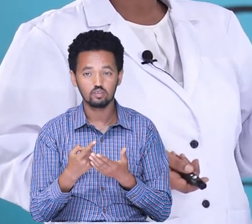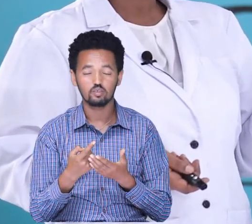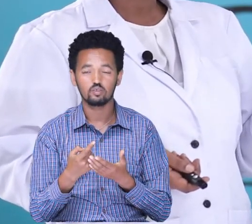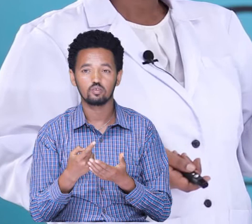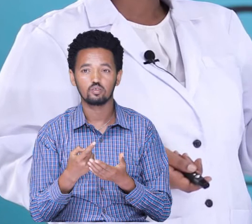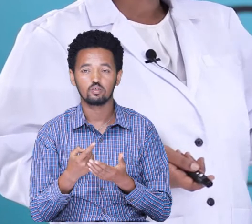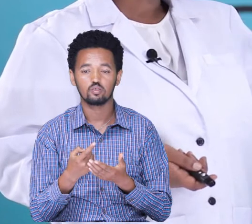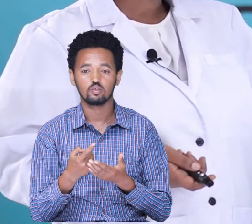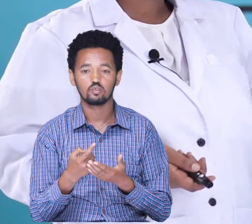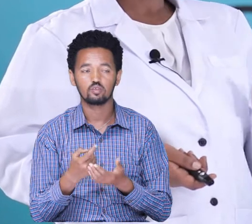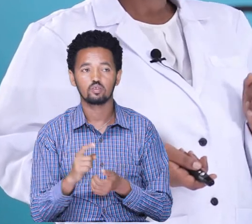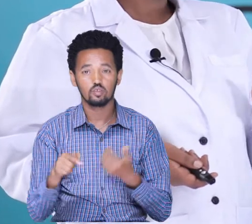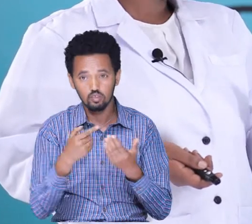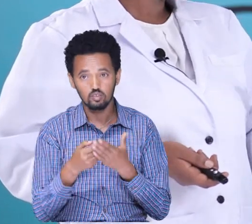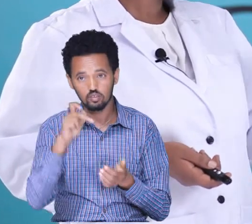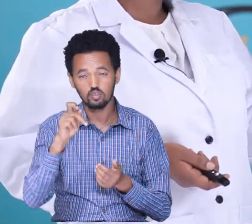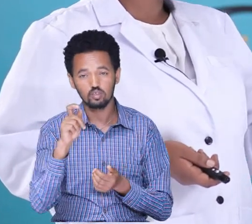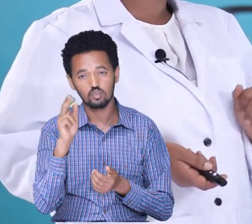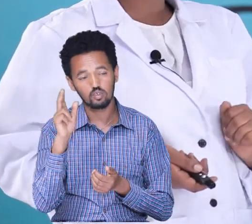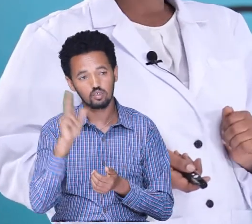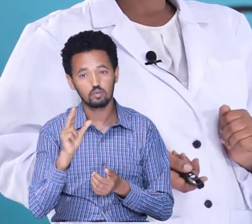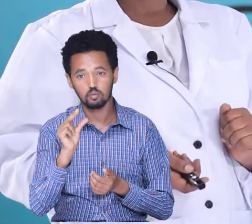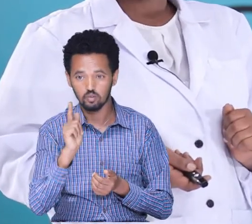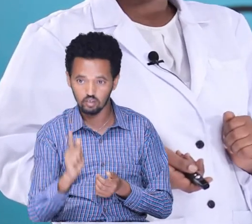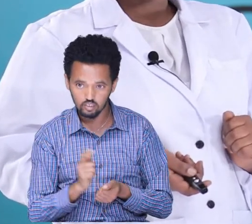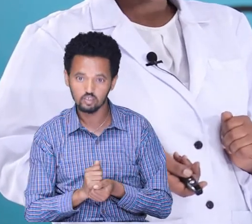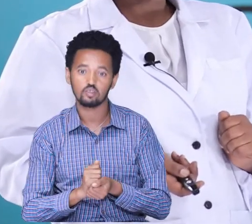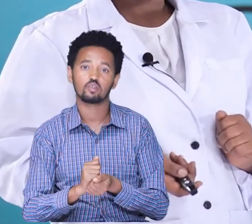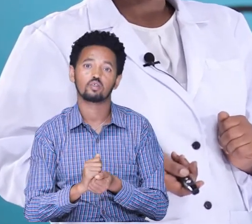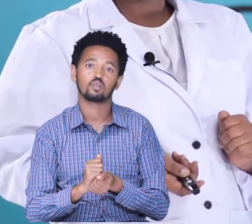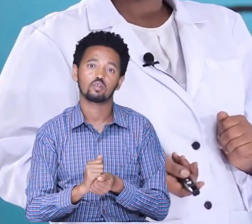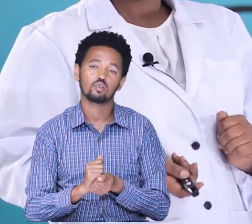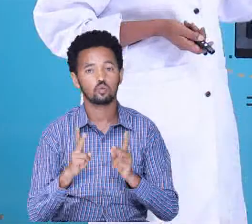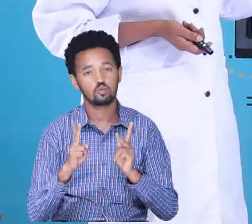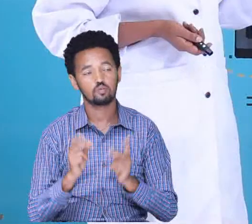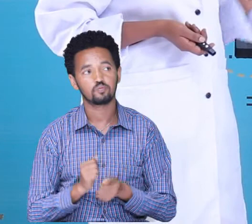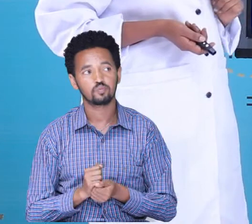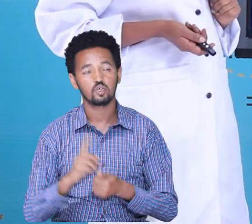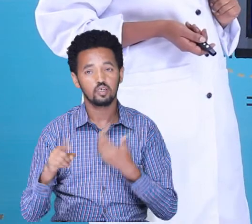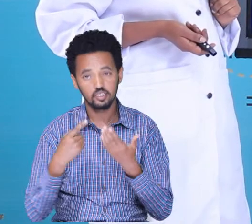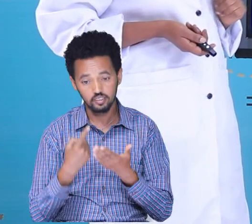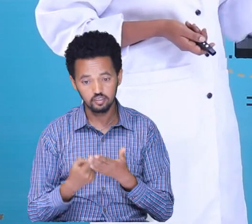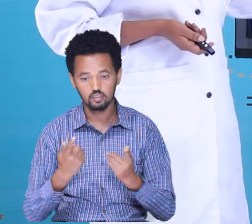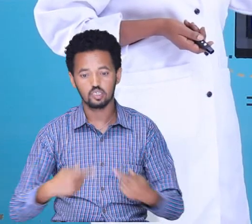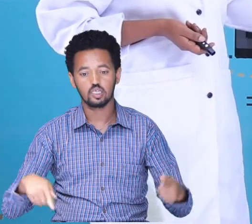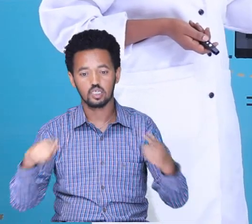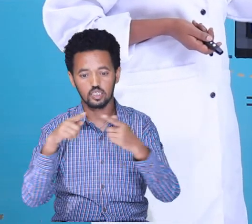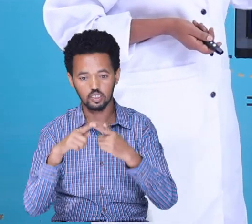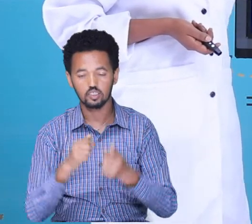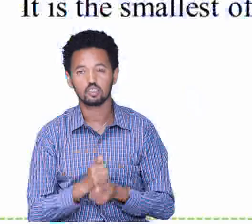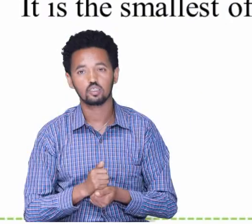Durban in the South Africa to Dar es Salaam, which is found in Tanzania. In this region, the